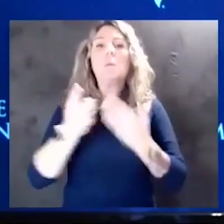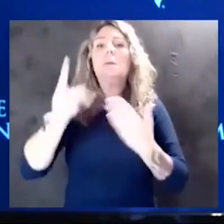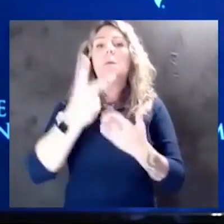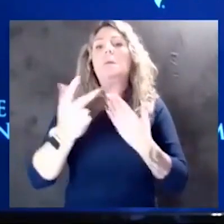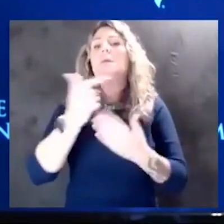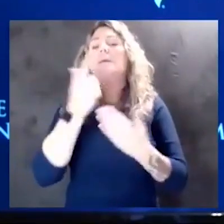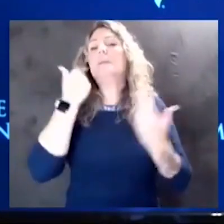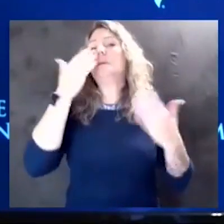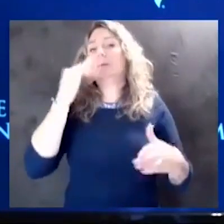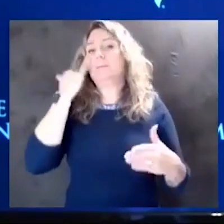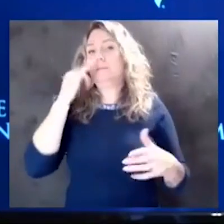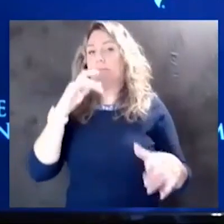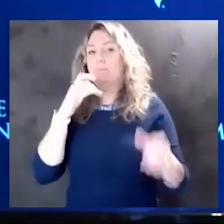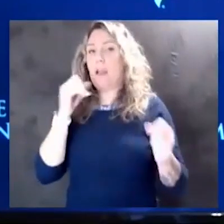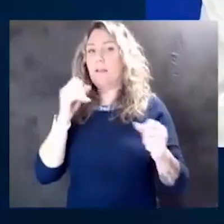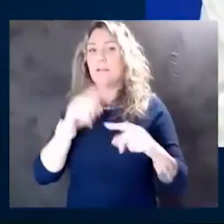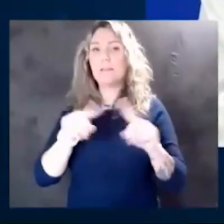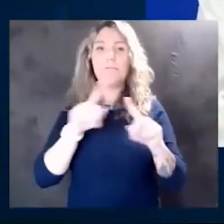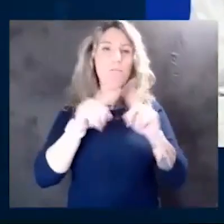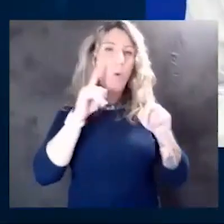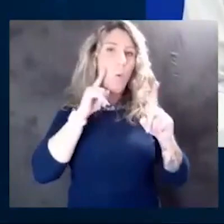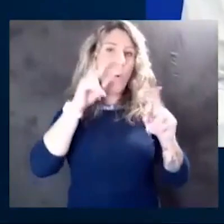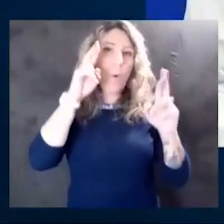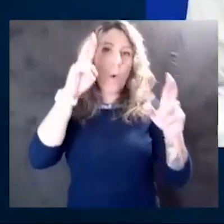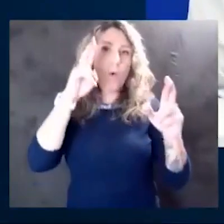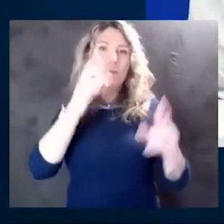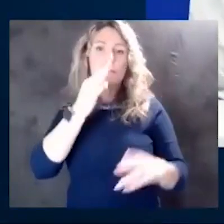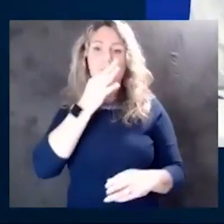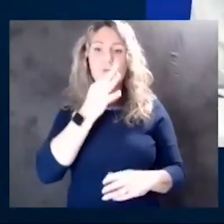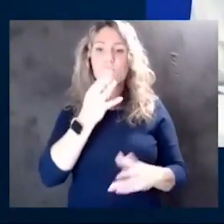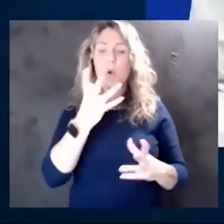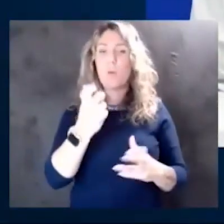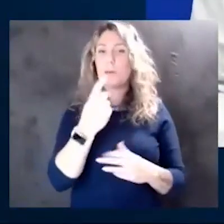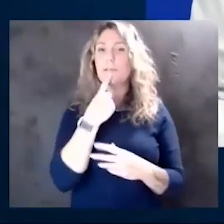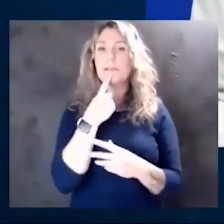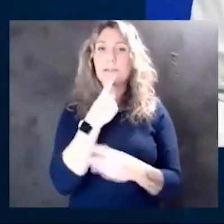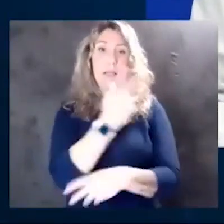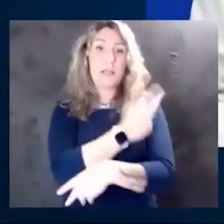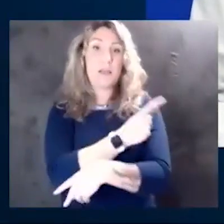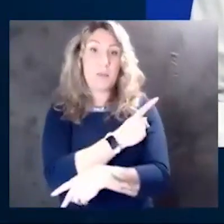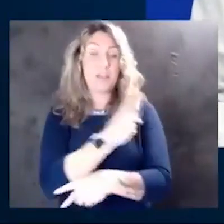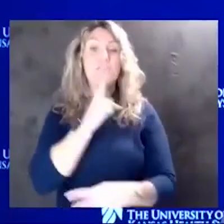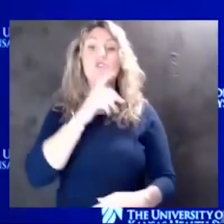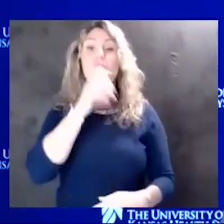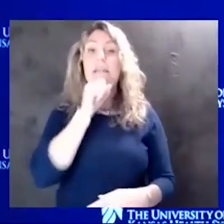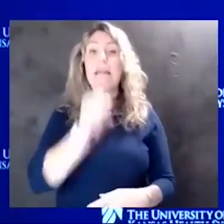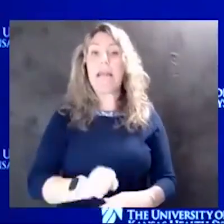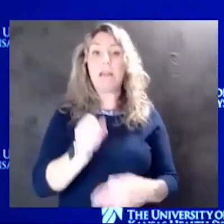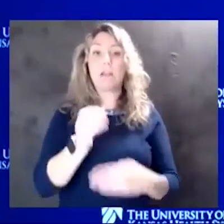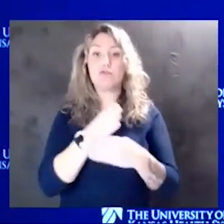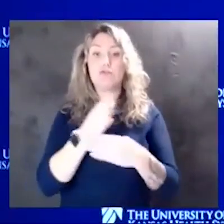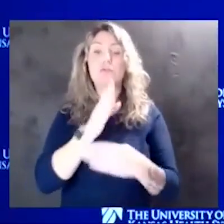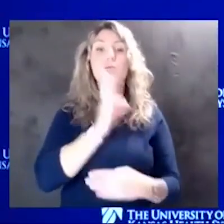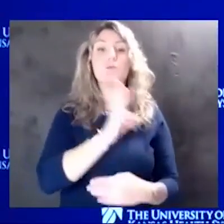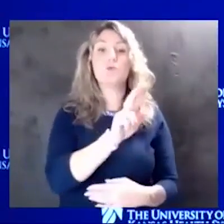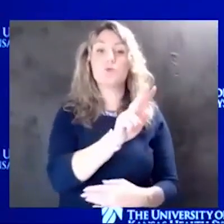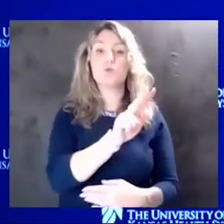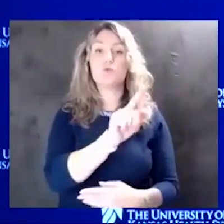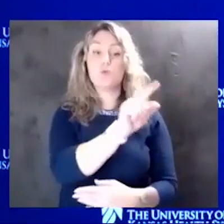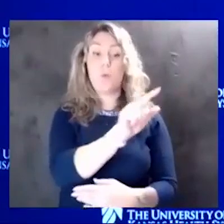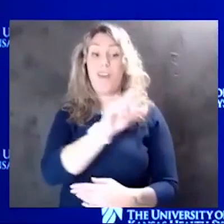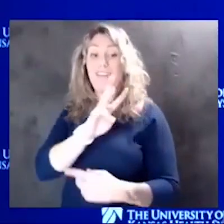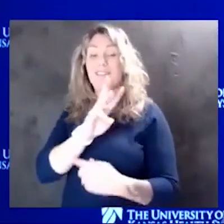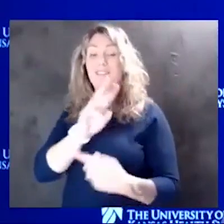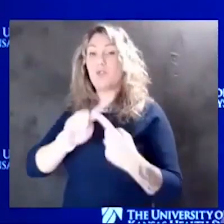but hopefully very soon. So I would like to say that the patients that we do have, the age range is 26 to 97, and one of the youngest